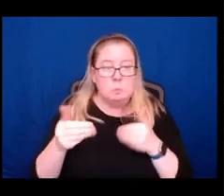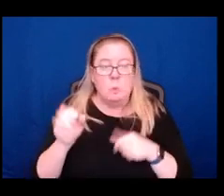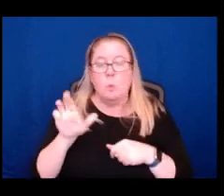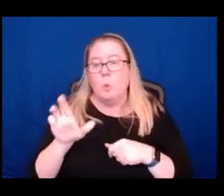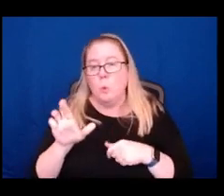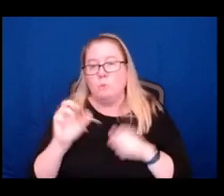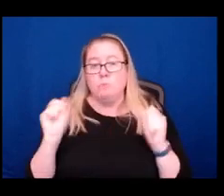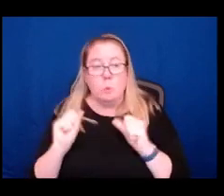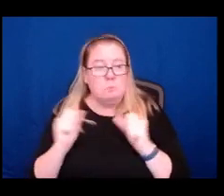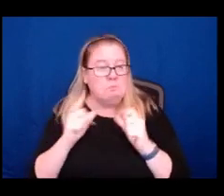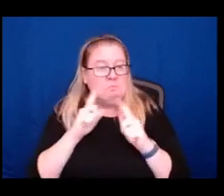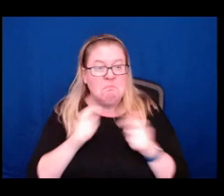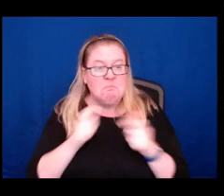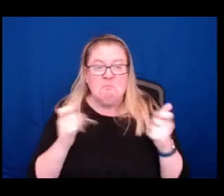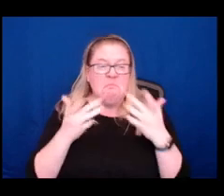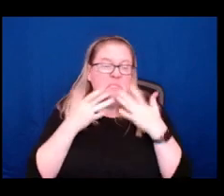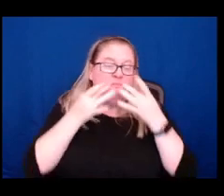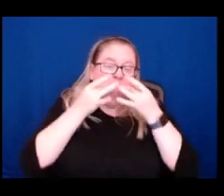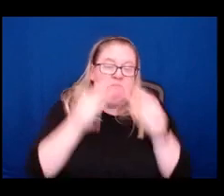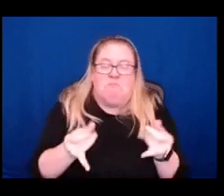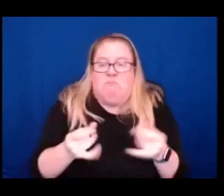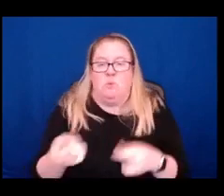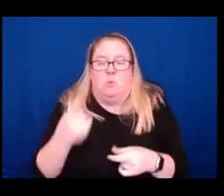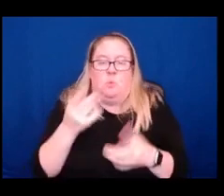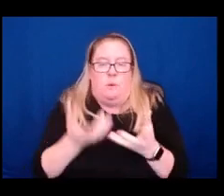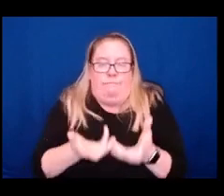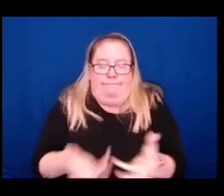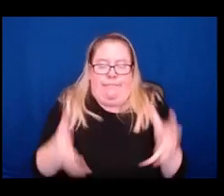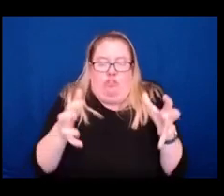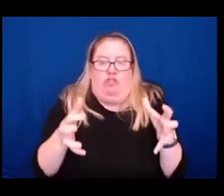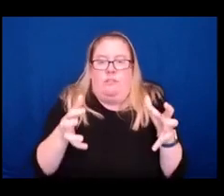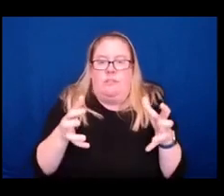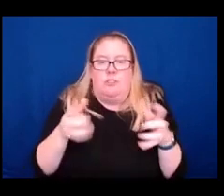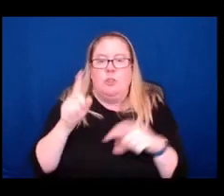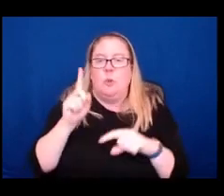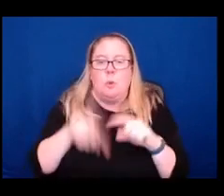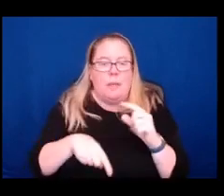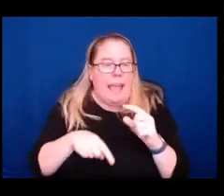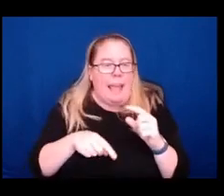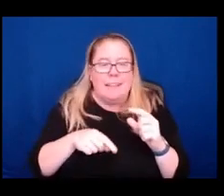So it's one of those dishes that you really just, you can't mess this up.